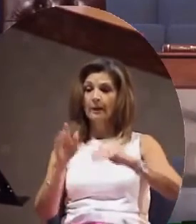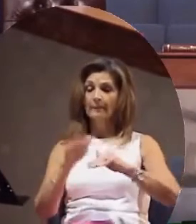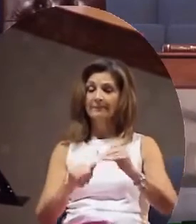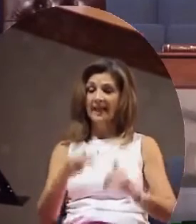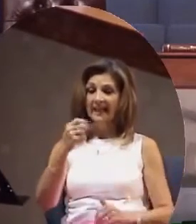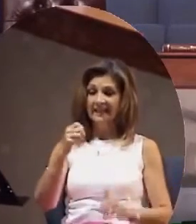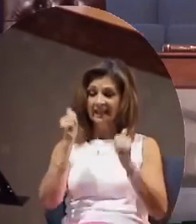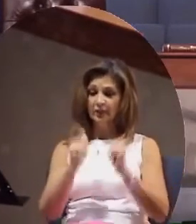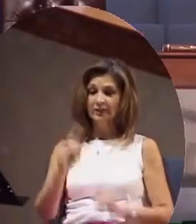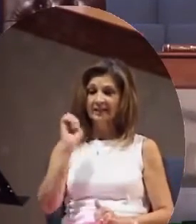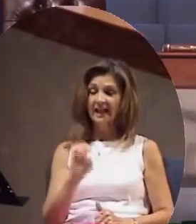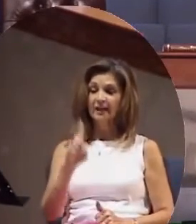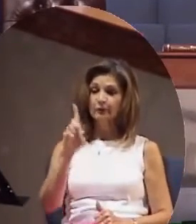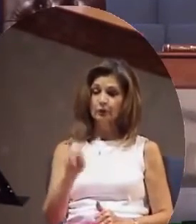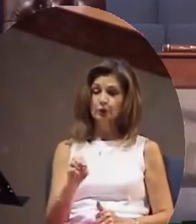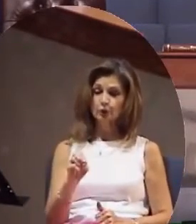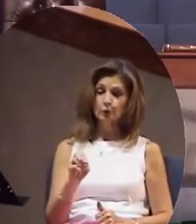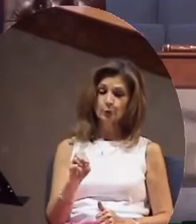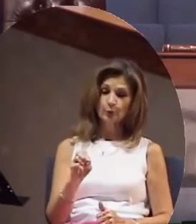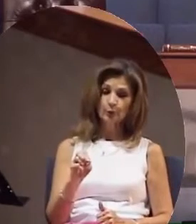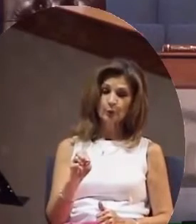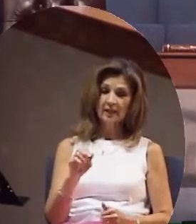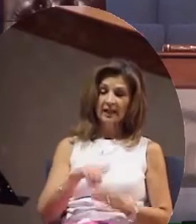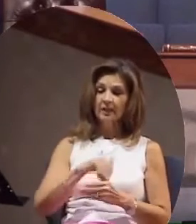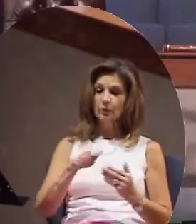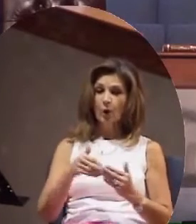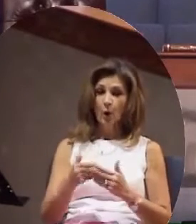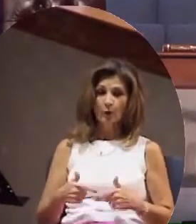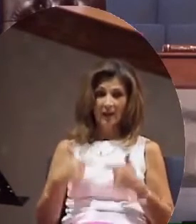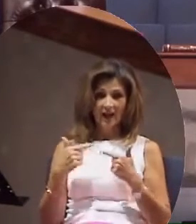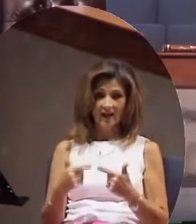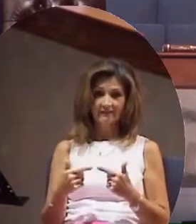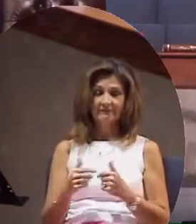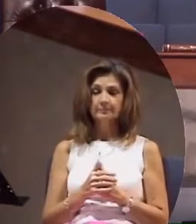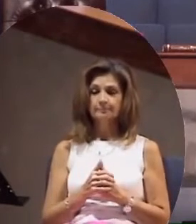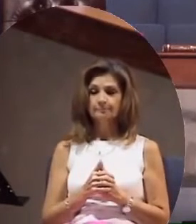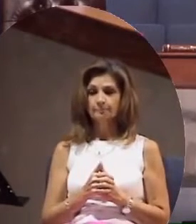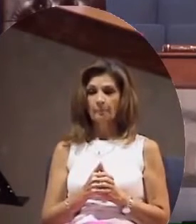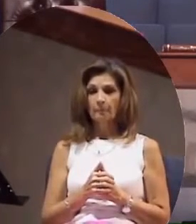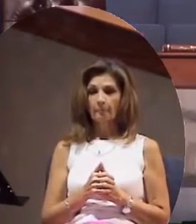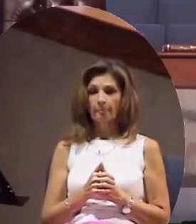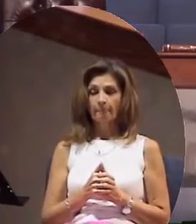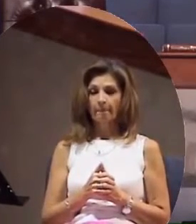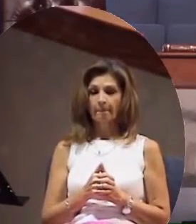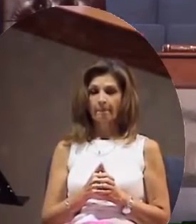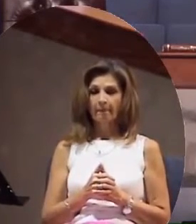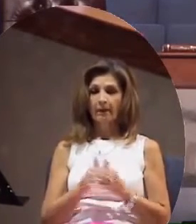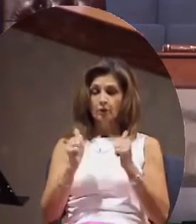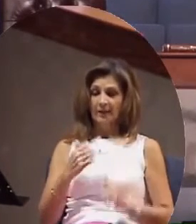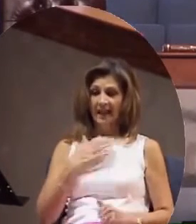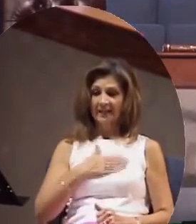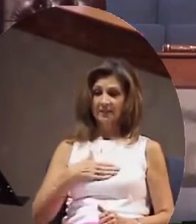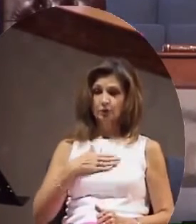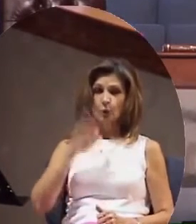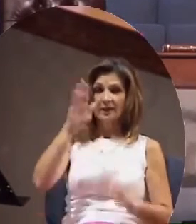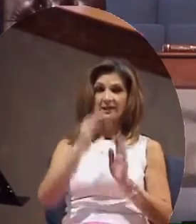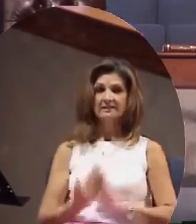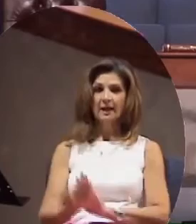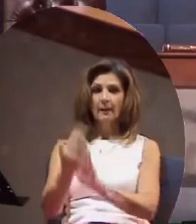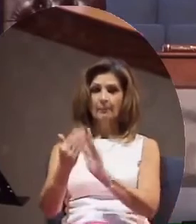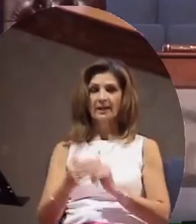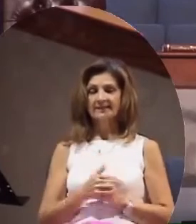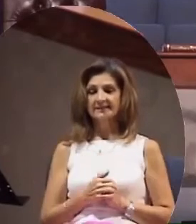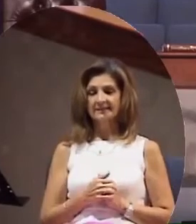can ever do in your entire life any other way. Amen. You can enjoy his presence.